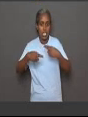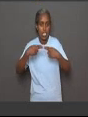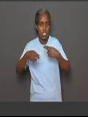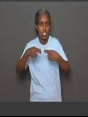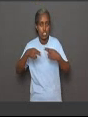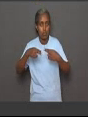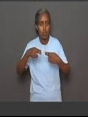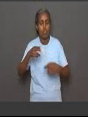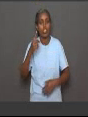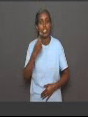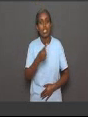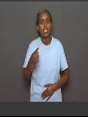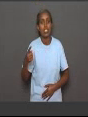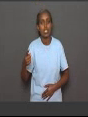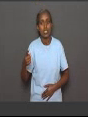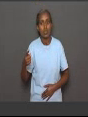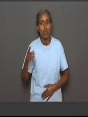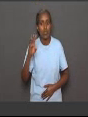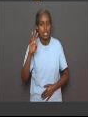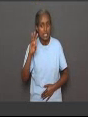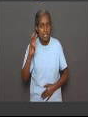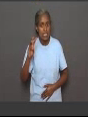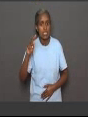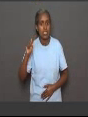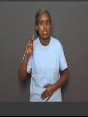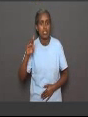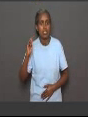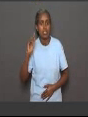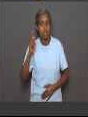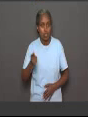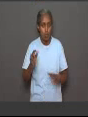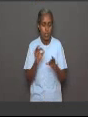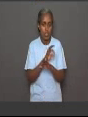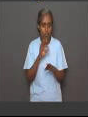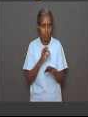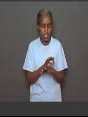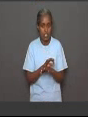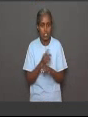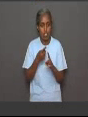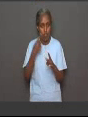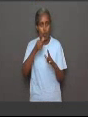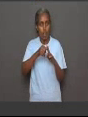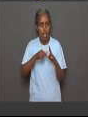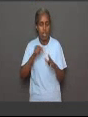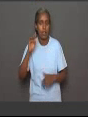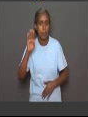of each of the 6 trigonometric functions for angle